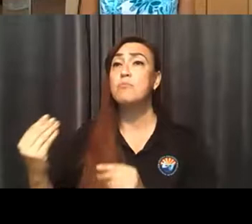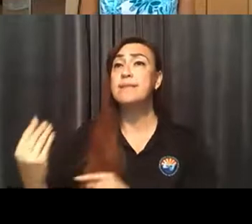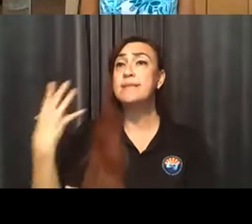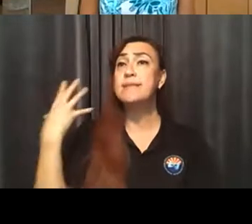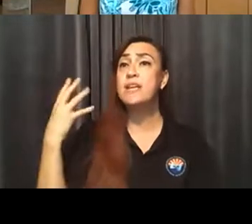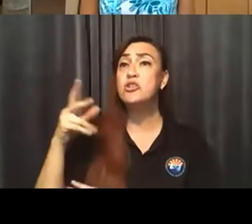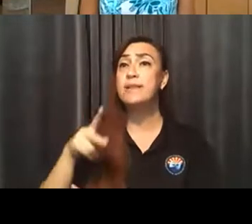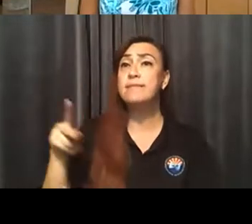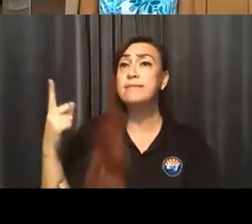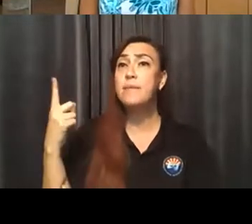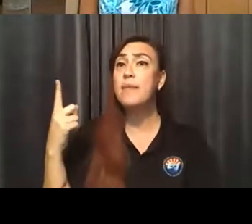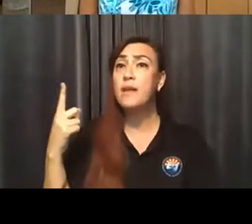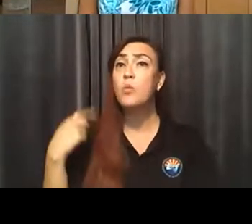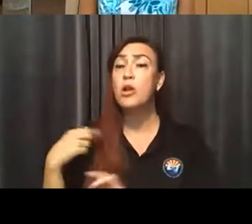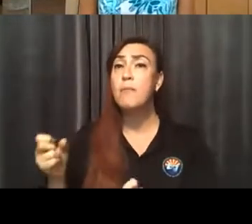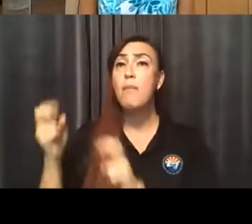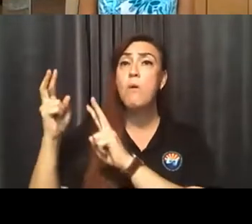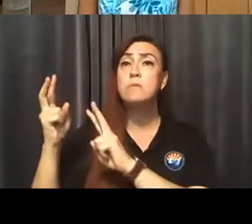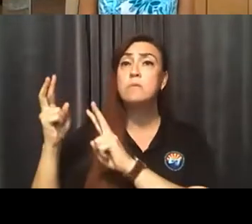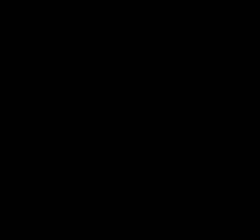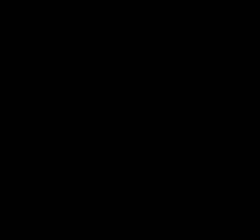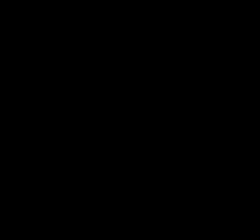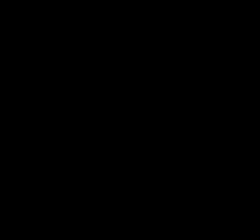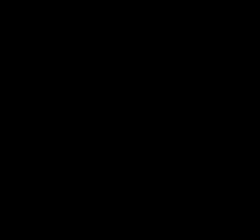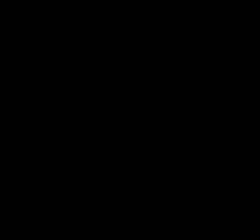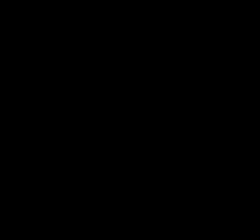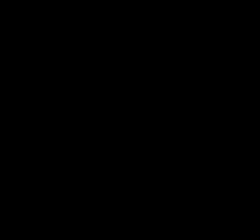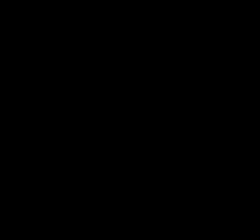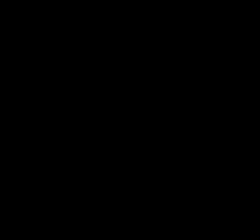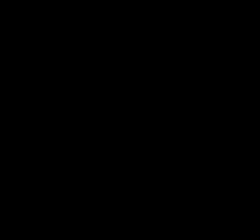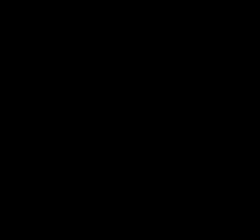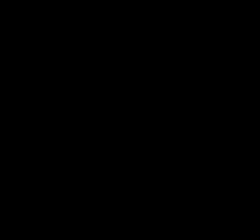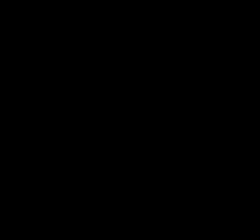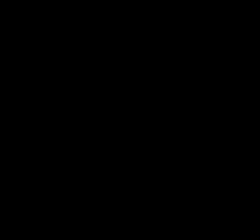us here with Amy's help. Alex, welcome to the town hall. Can you hear me?